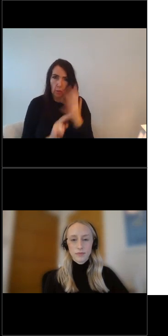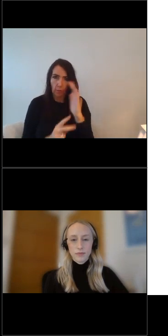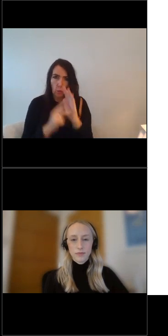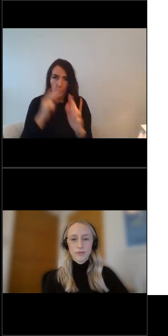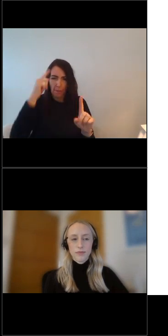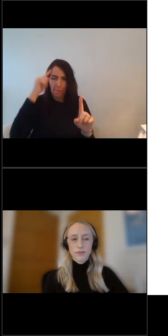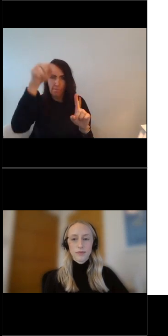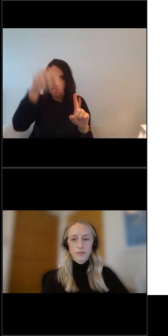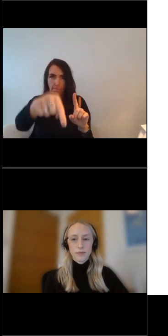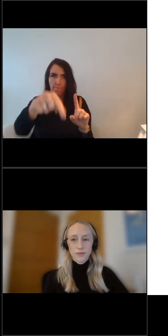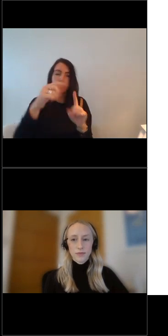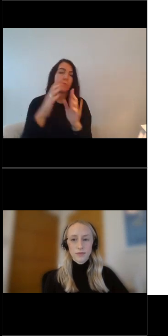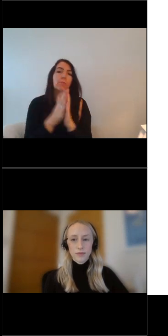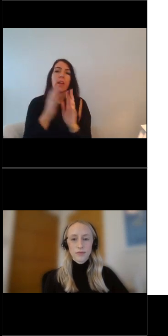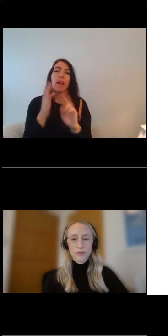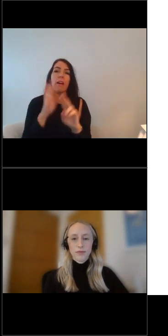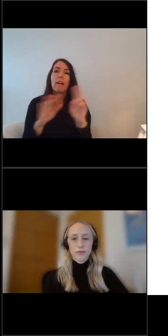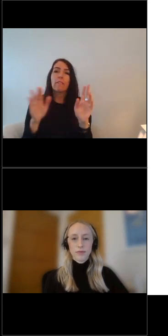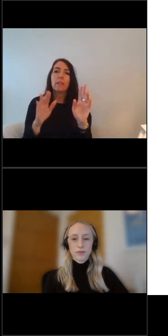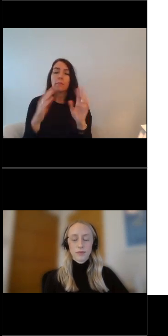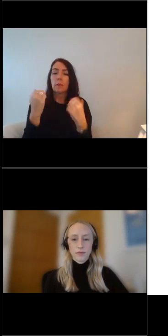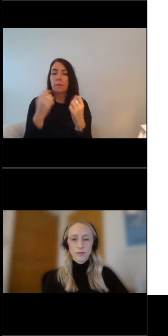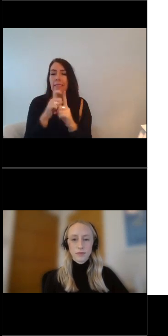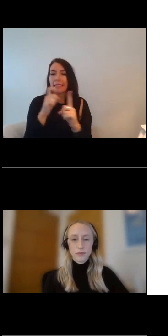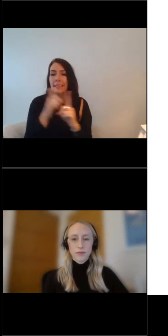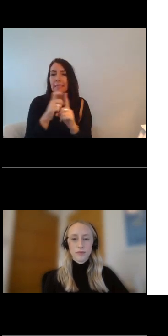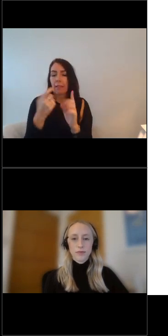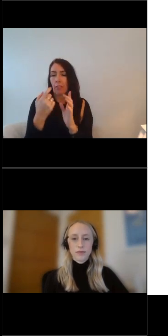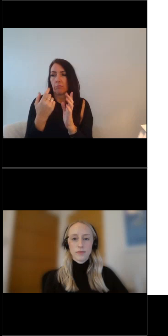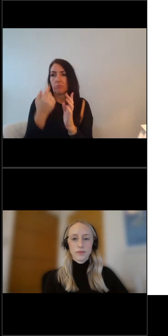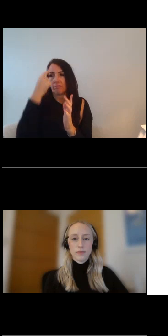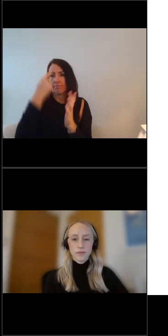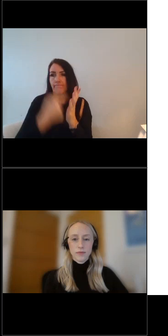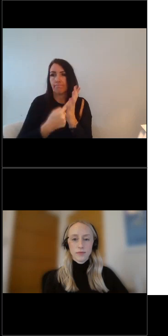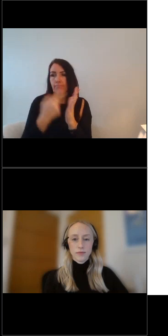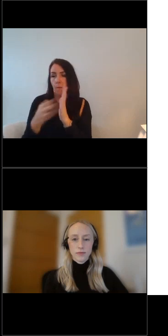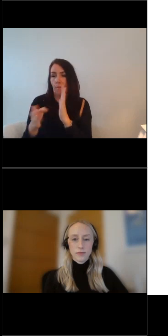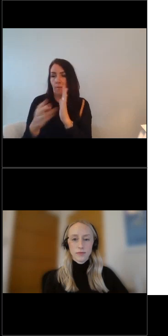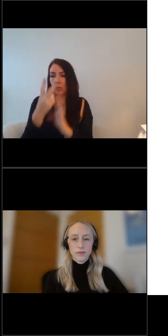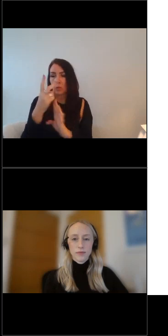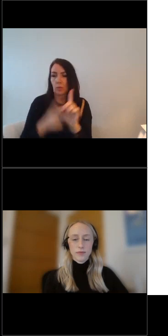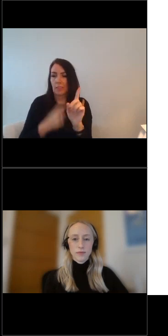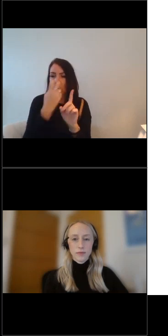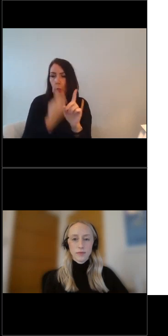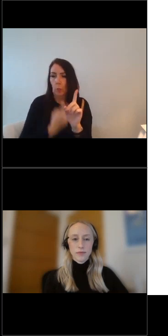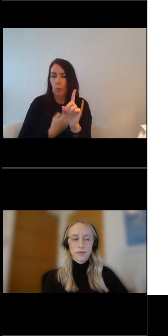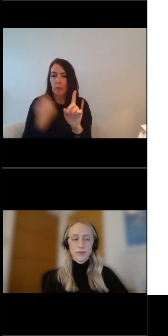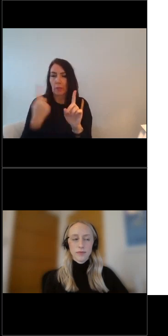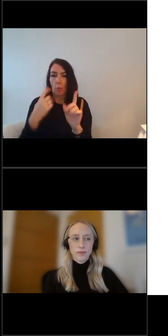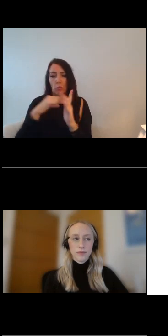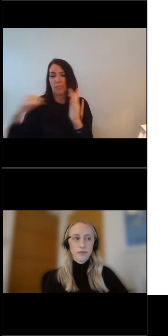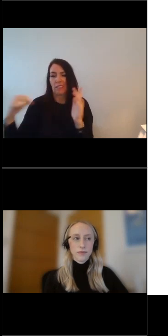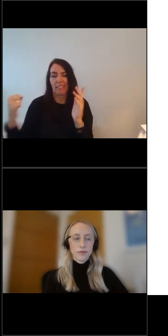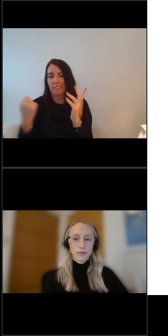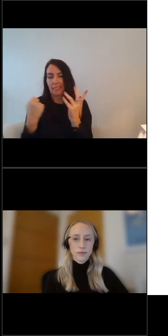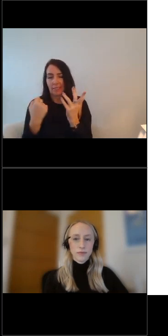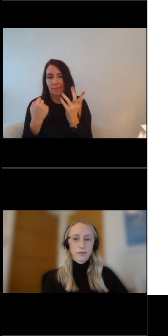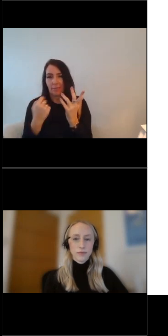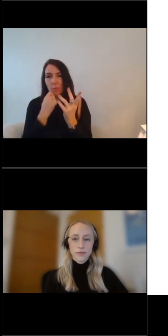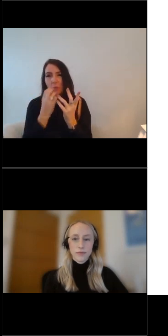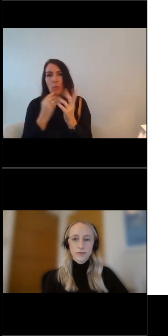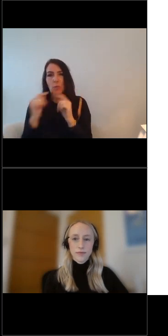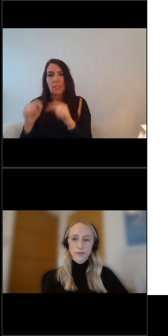mind. But if you're getting rid of a diesel vehicle that's 2 years old, getting rid of it early, somebody else is going to take that and use